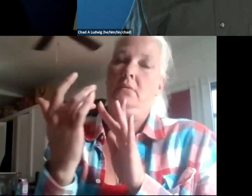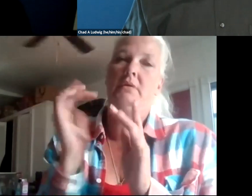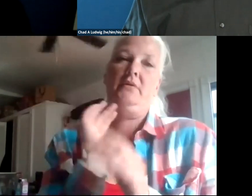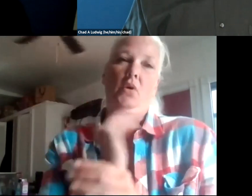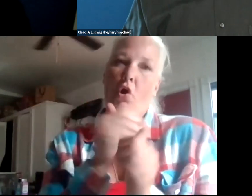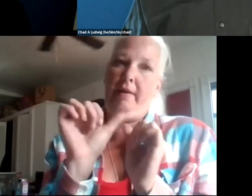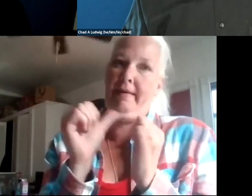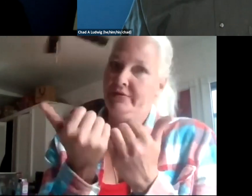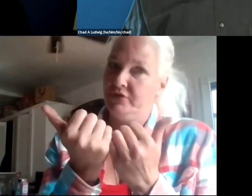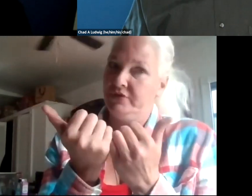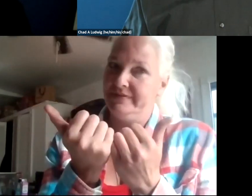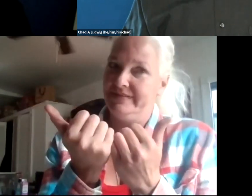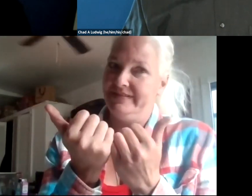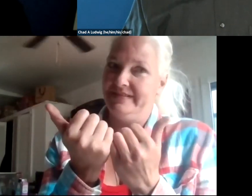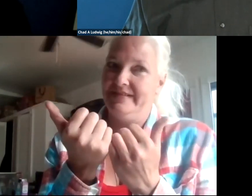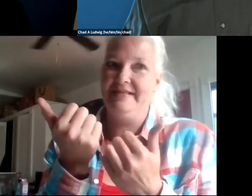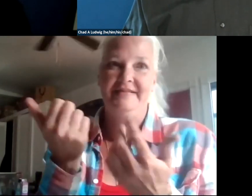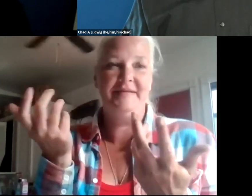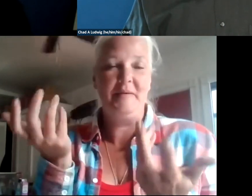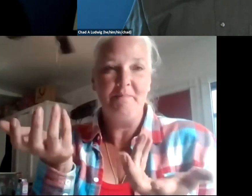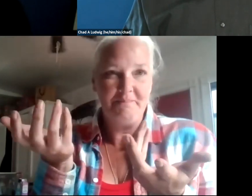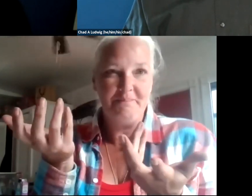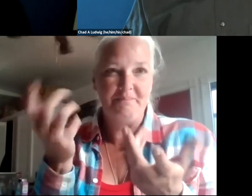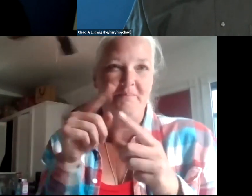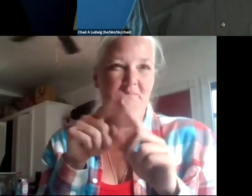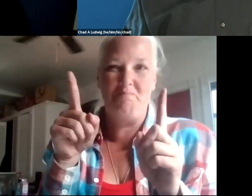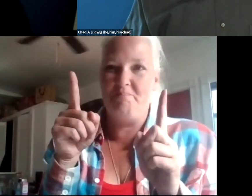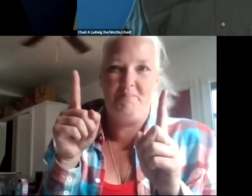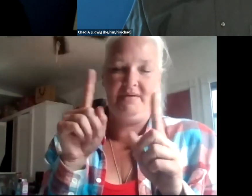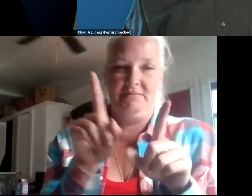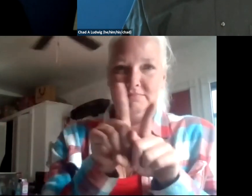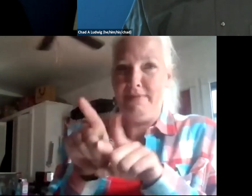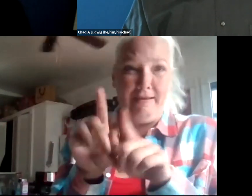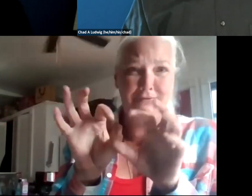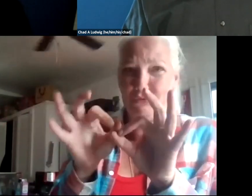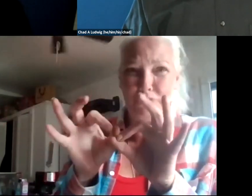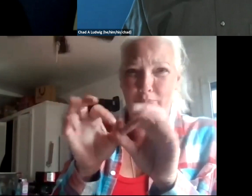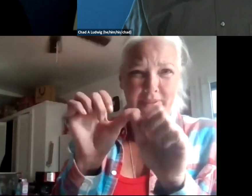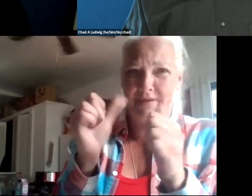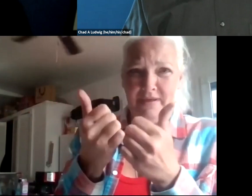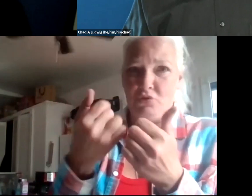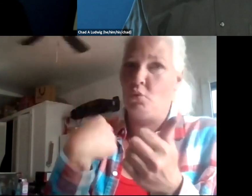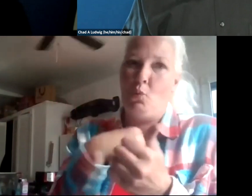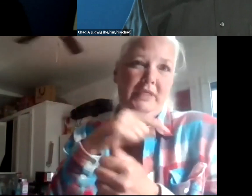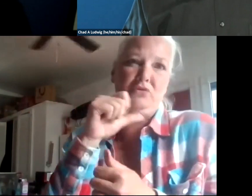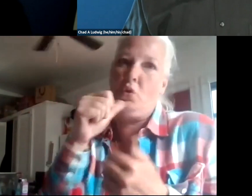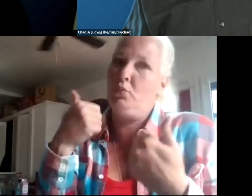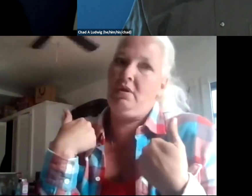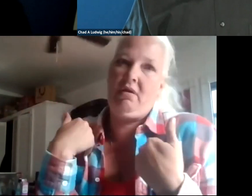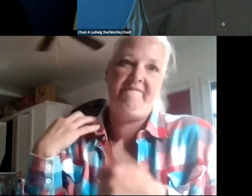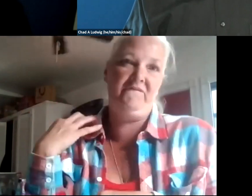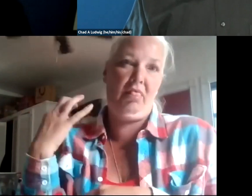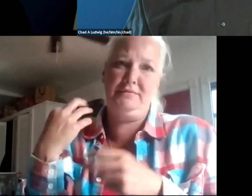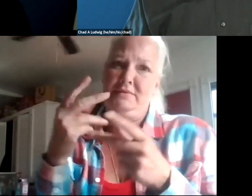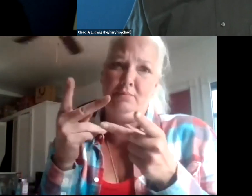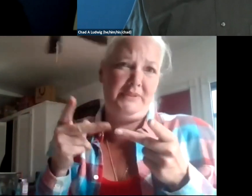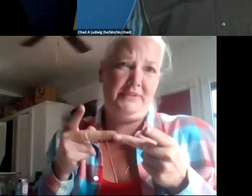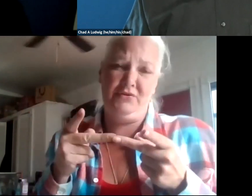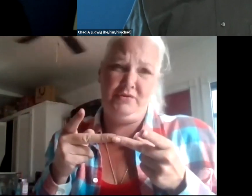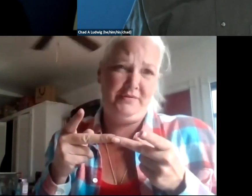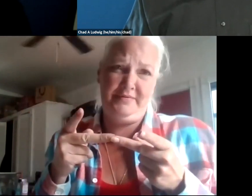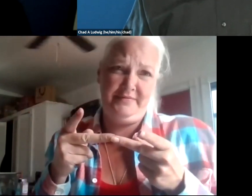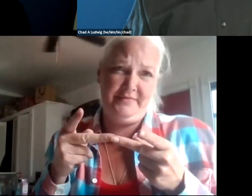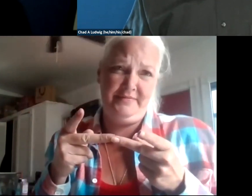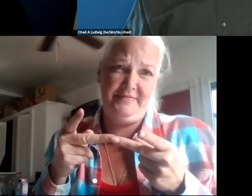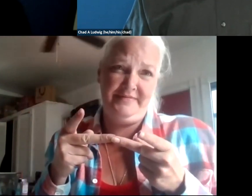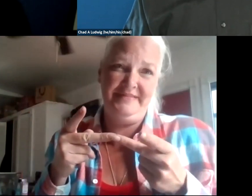something to do, and they keep contacting our agency regarding this. But as an interpreting agency,